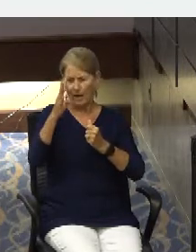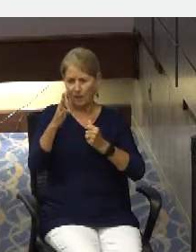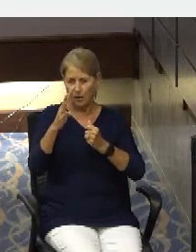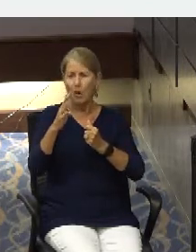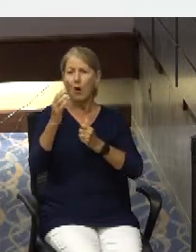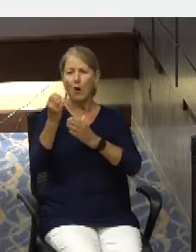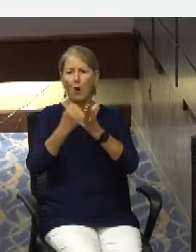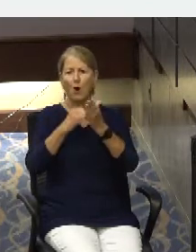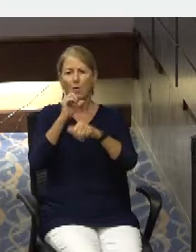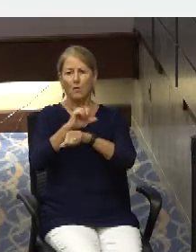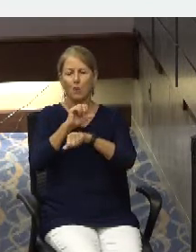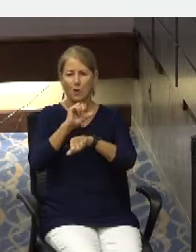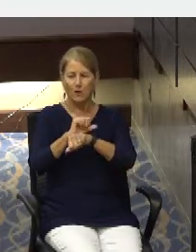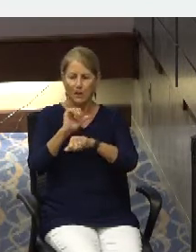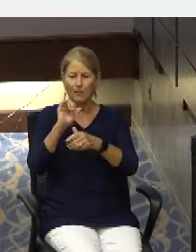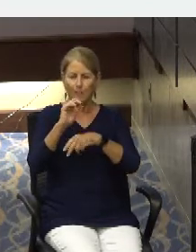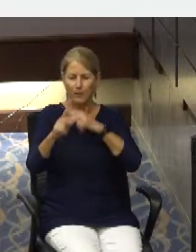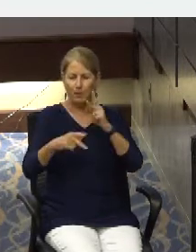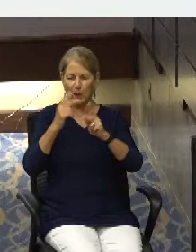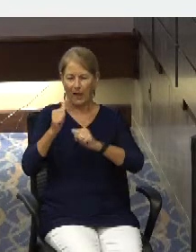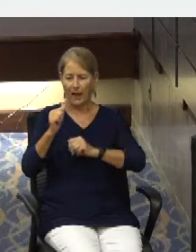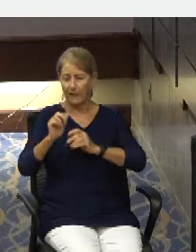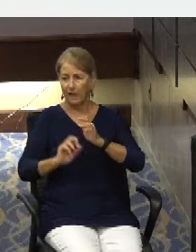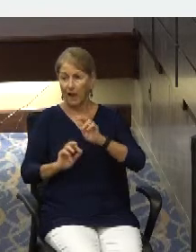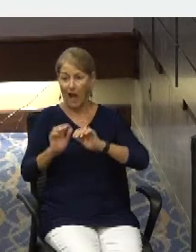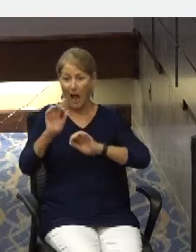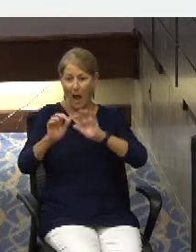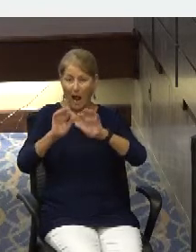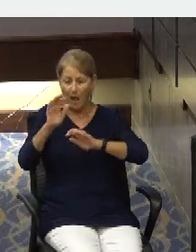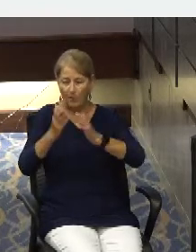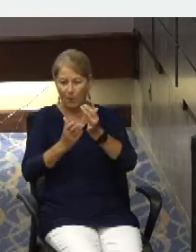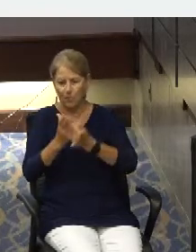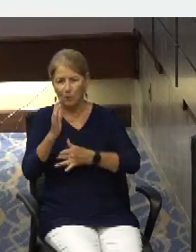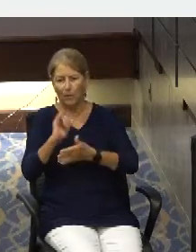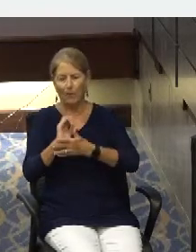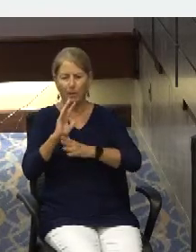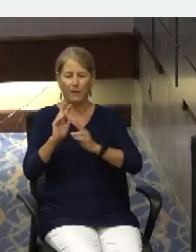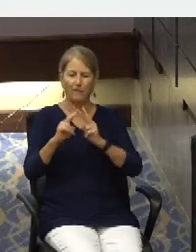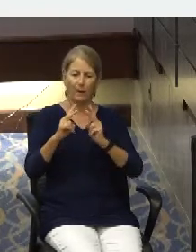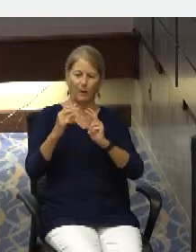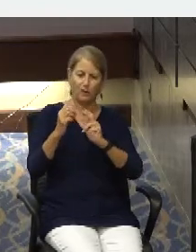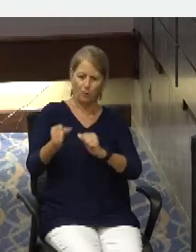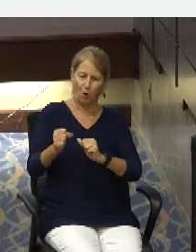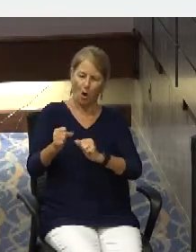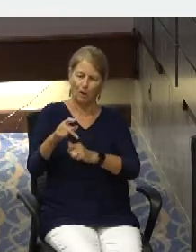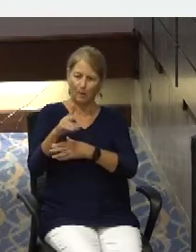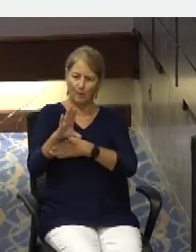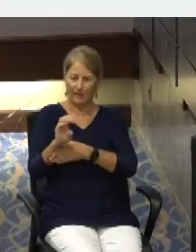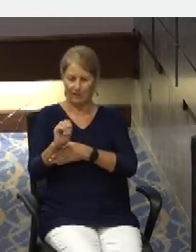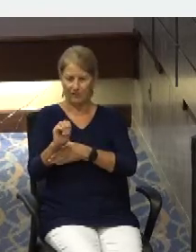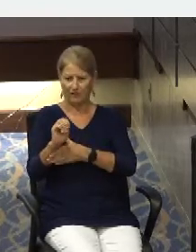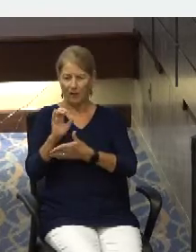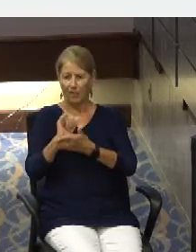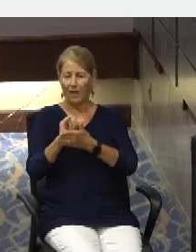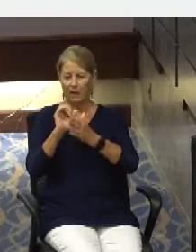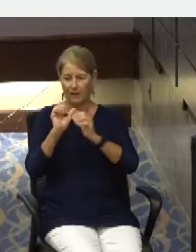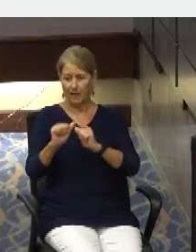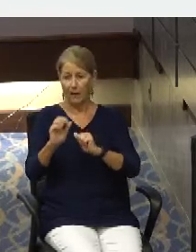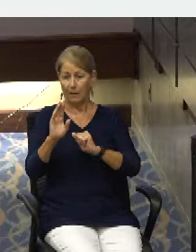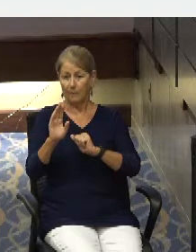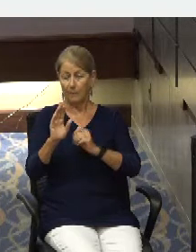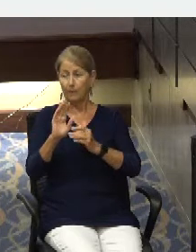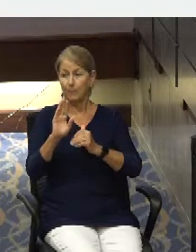through. So this is, I think, going to be a very durable piece that can be throughout for many years in the